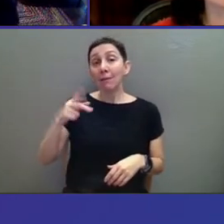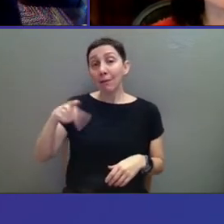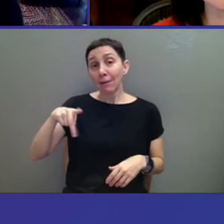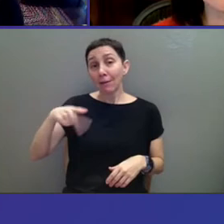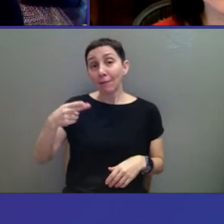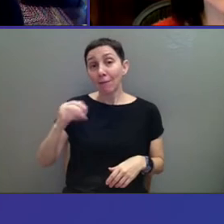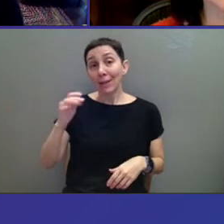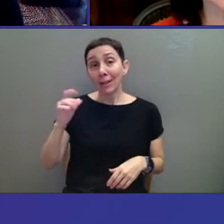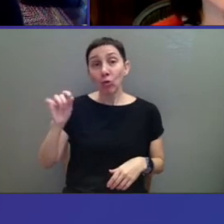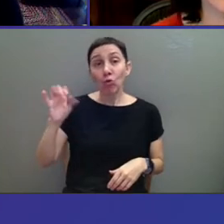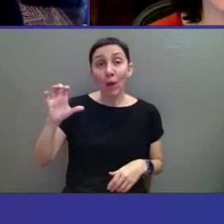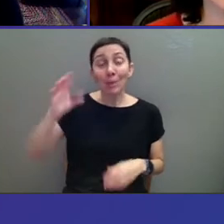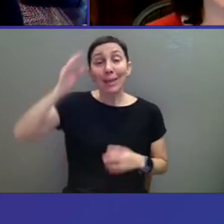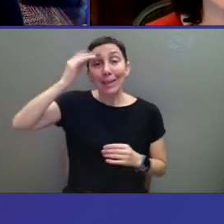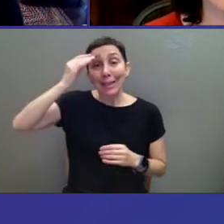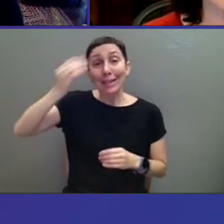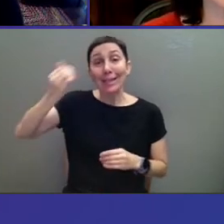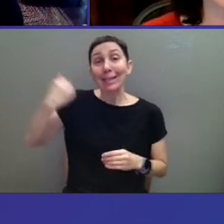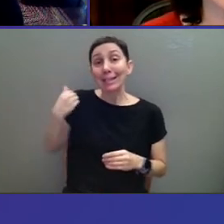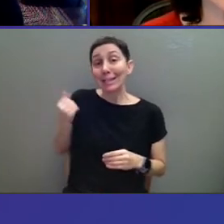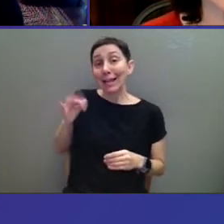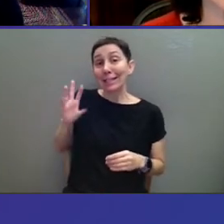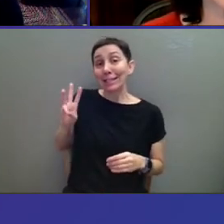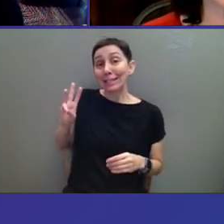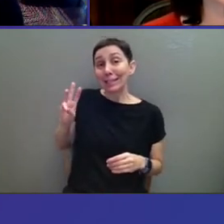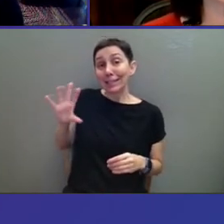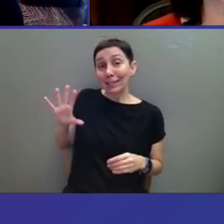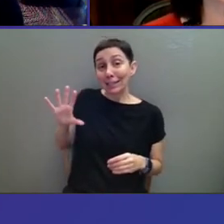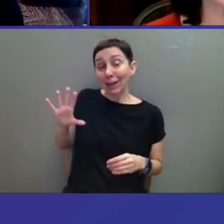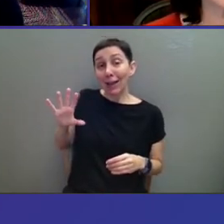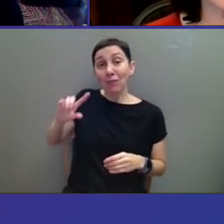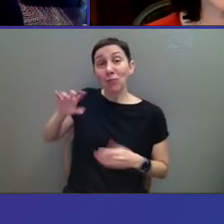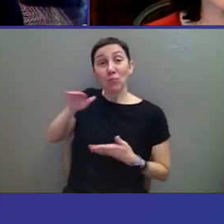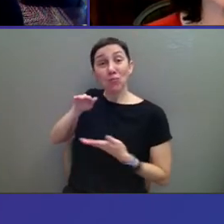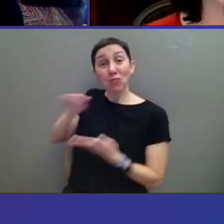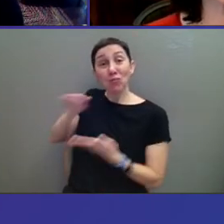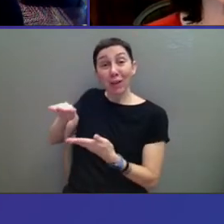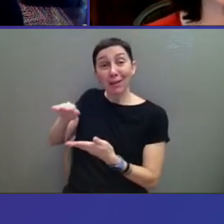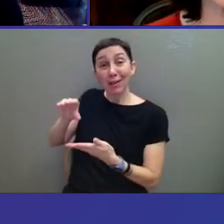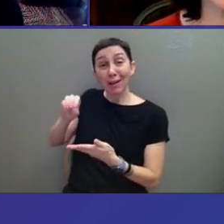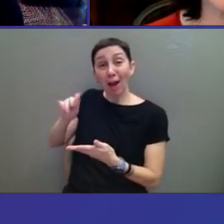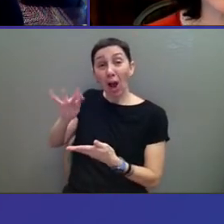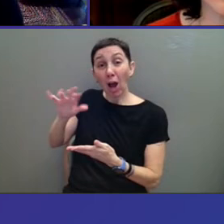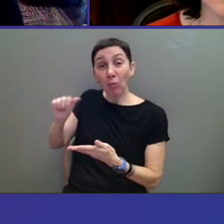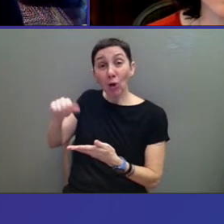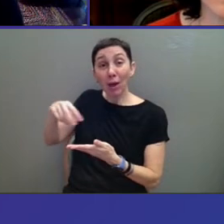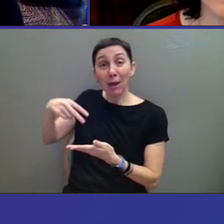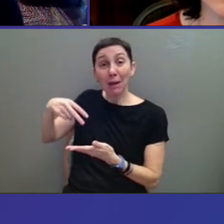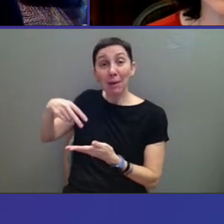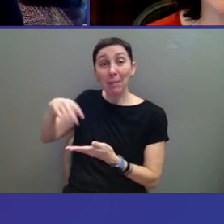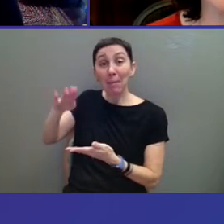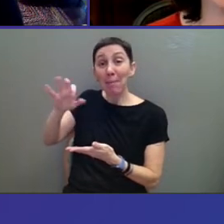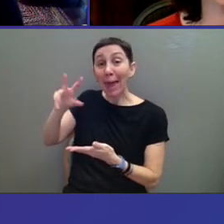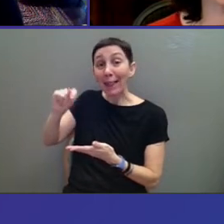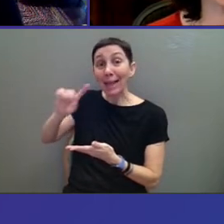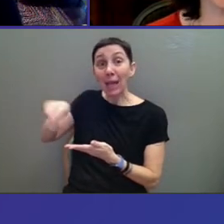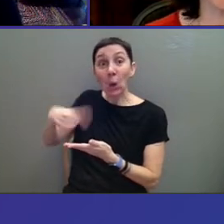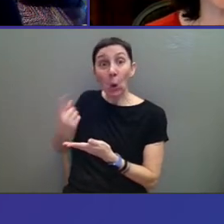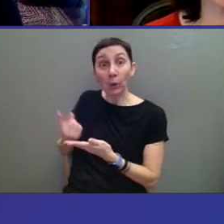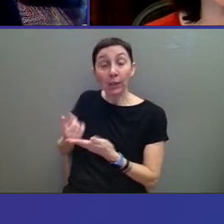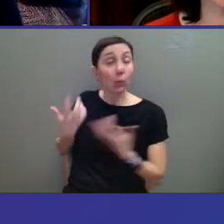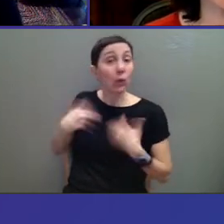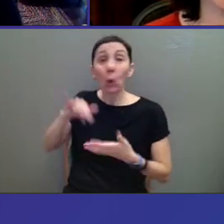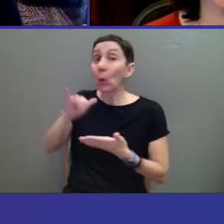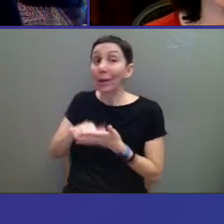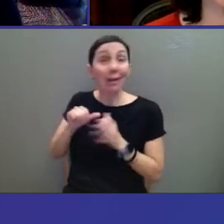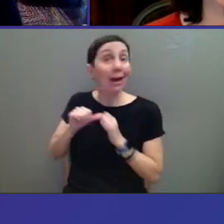arts funding, right? That when we were funding the opera and the ballet almost exclusively. So you do have to make a space in some way for new thinking to always